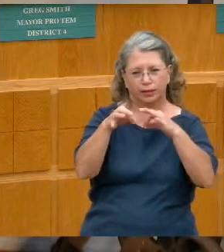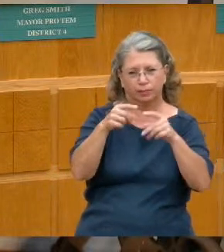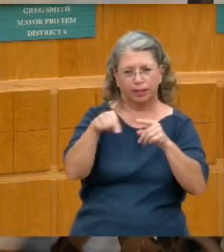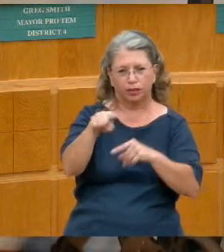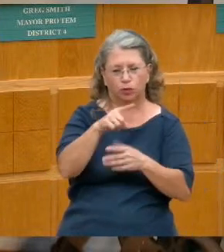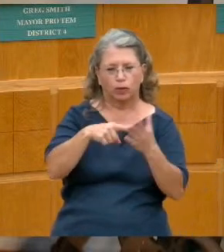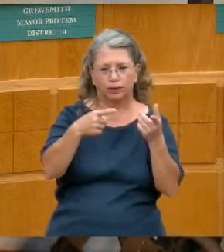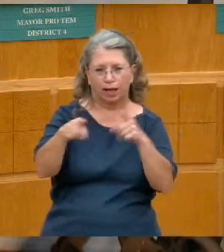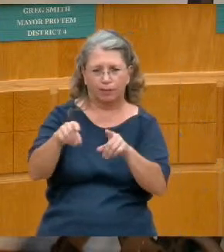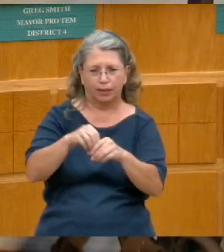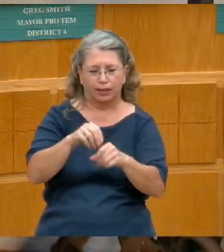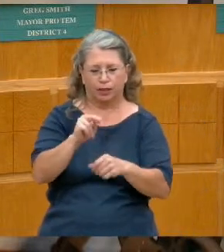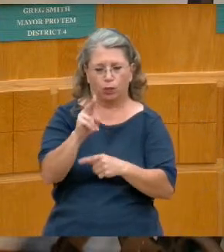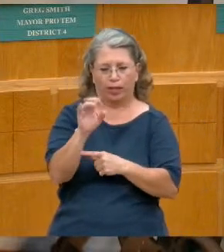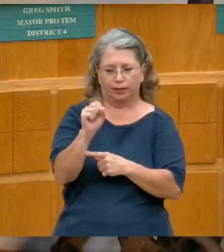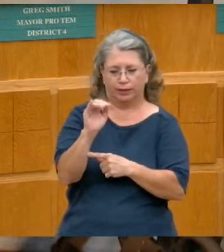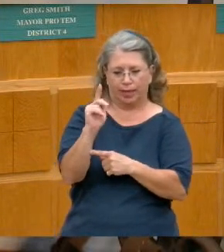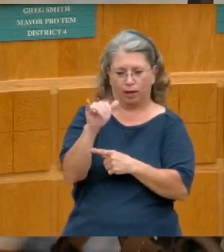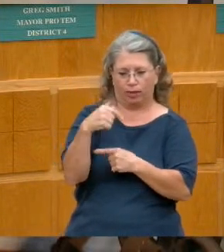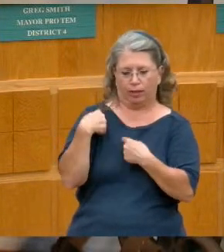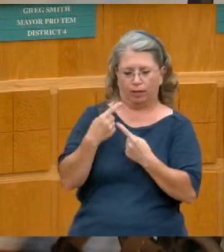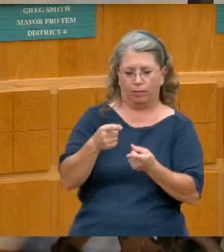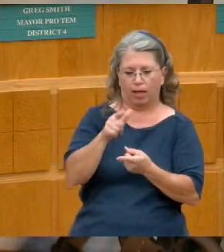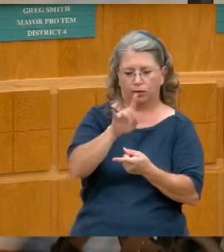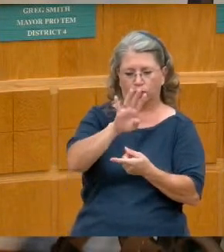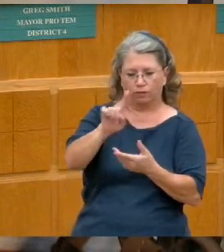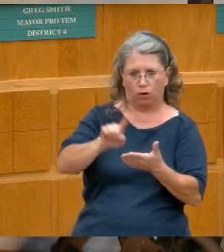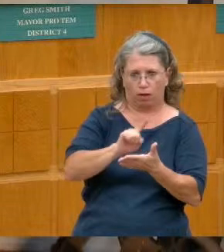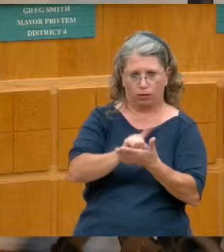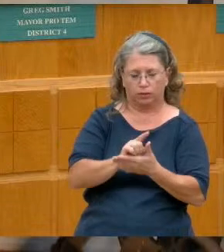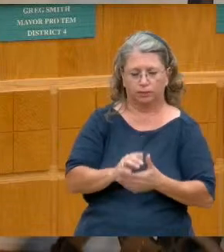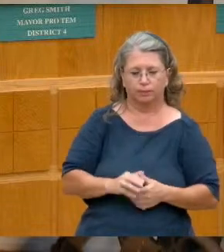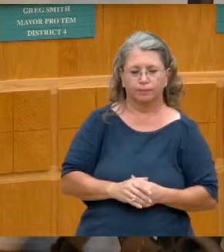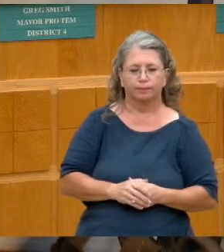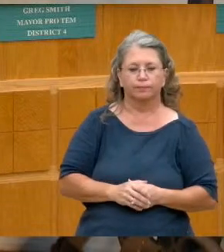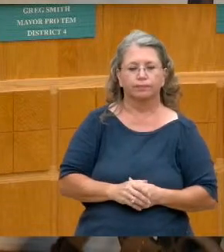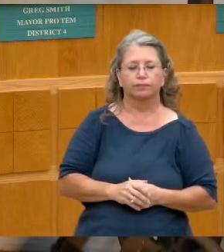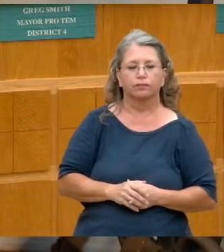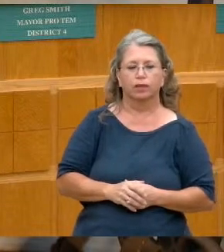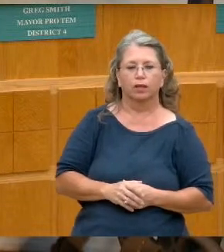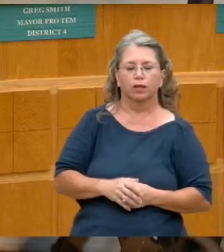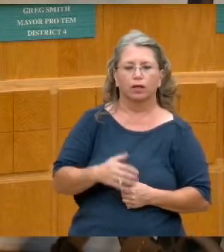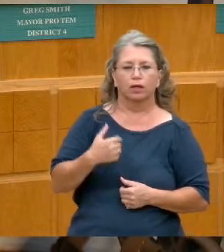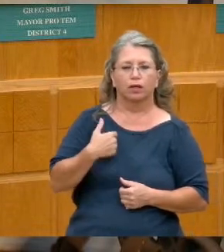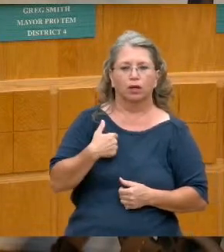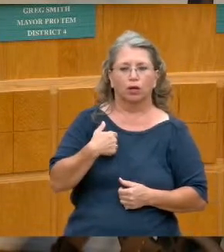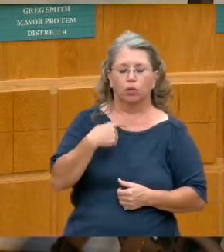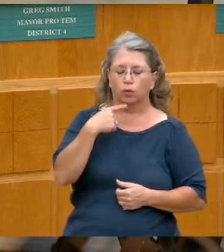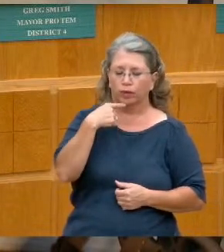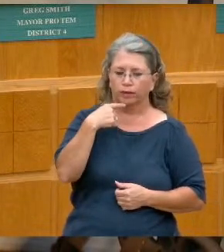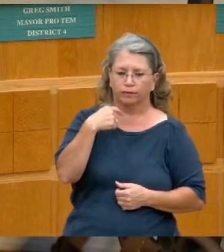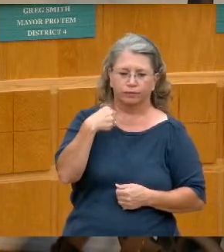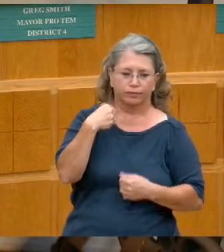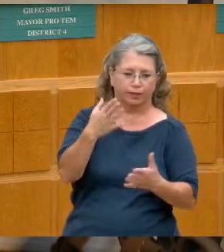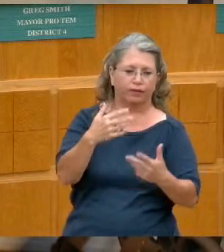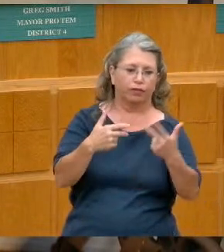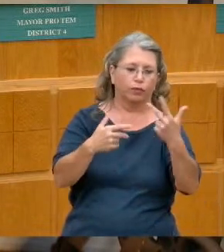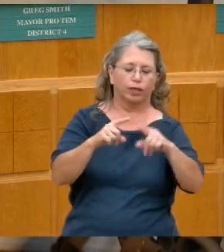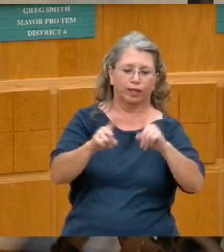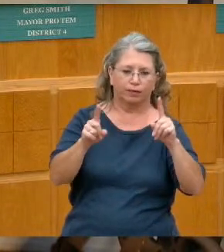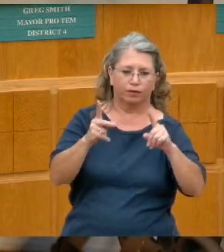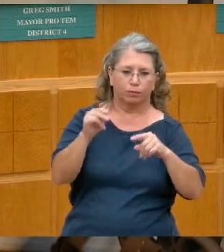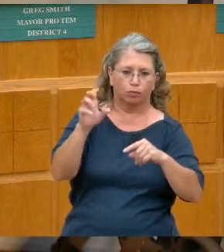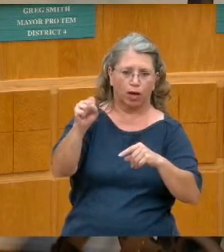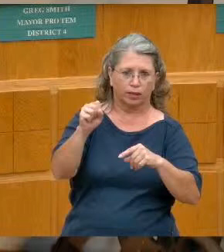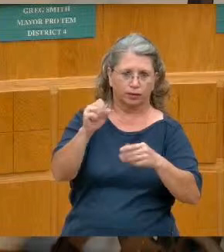Nueces County over the past 24 hours. We have issued 3 different press releases. One dealt